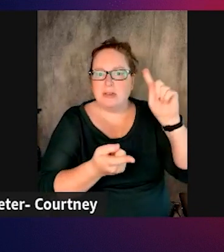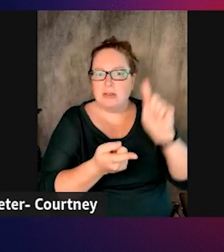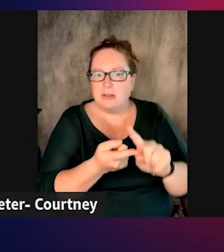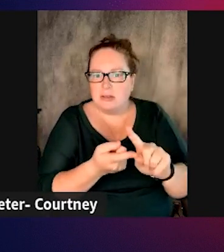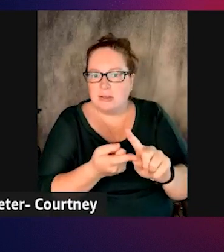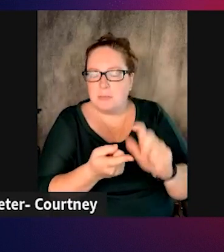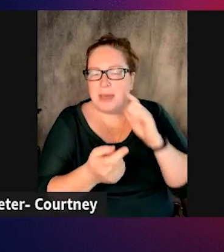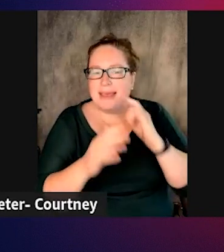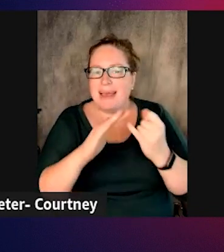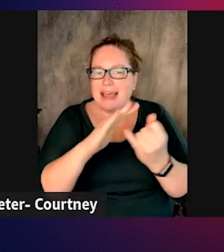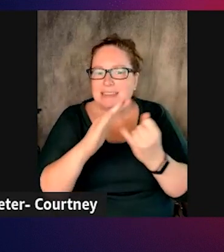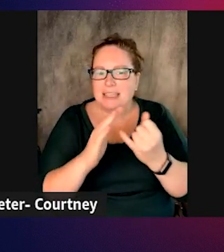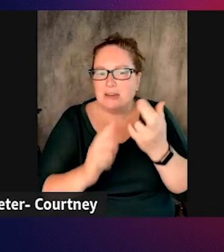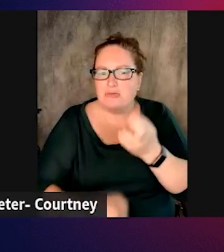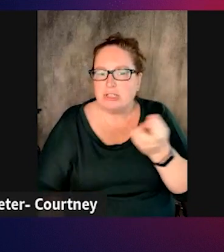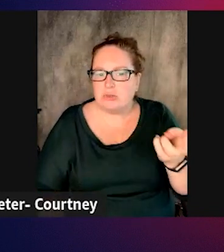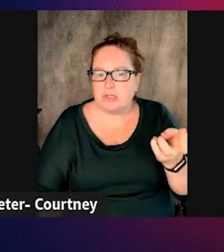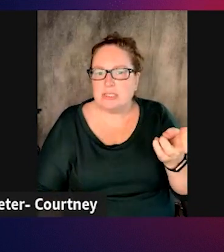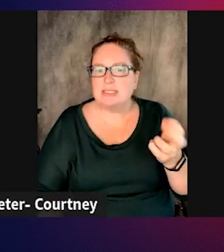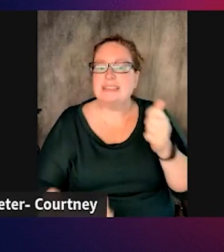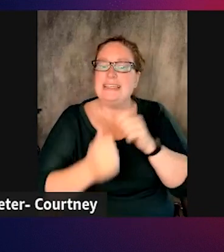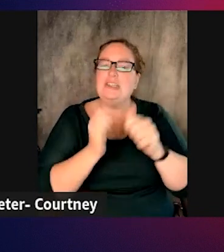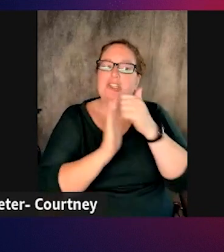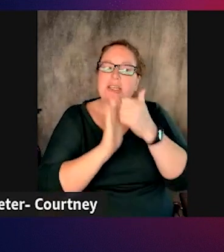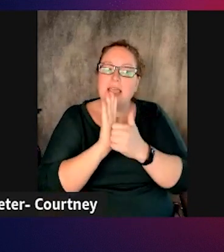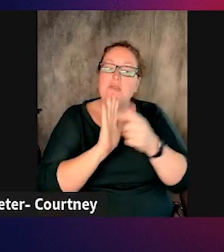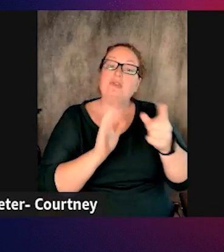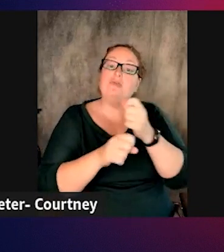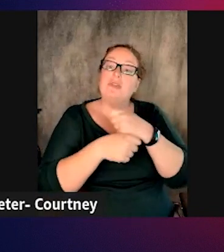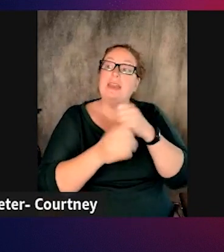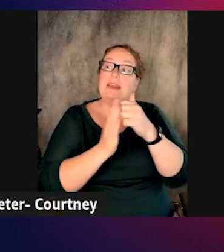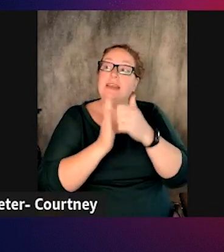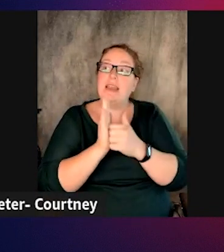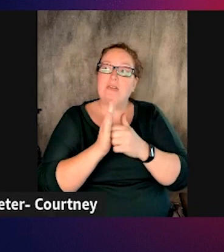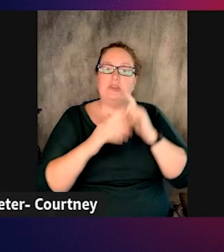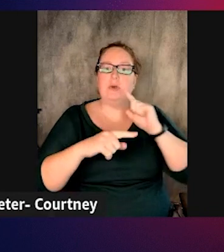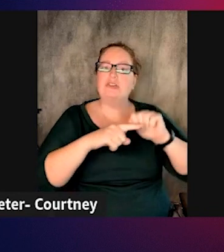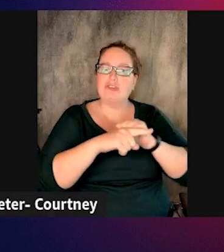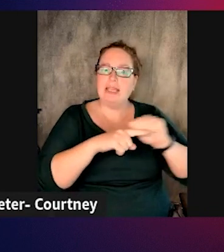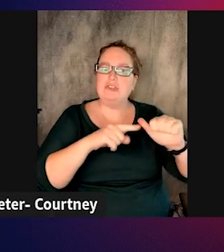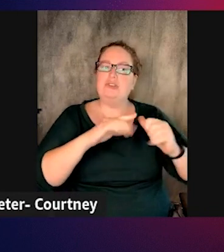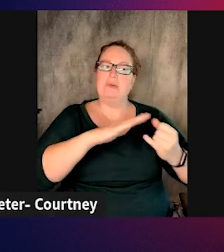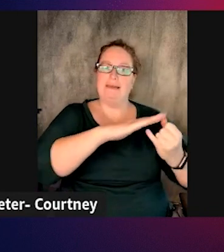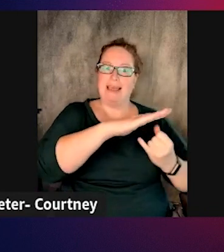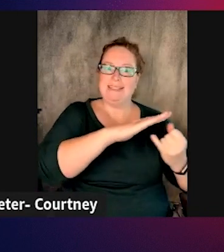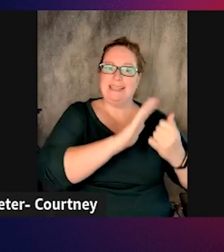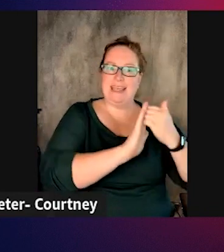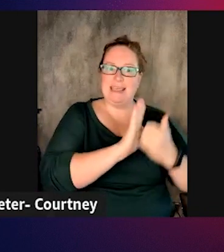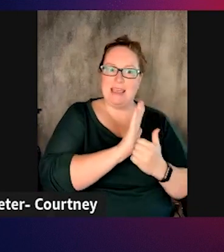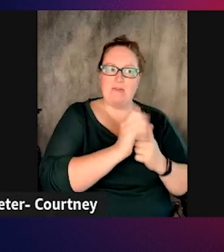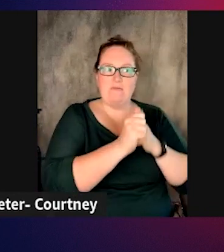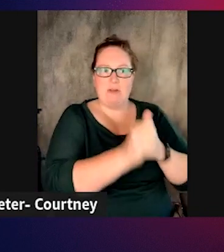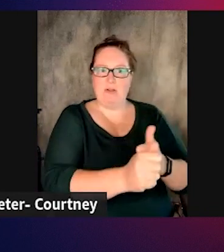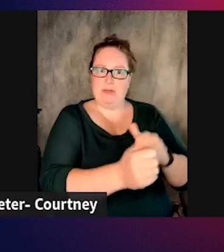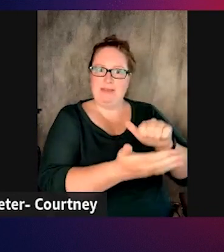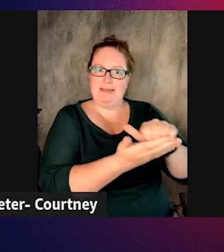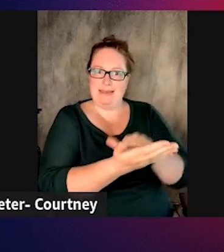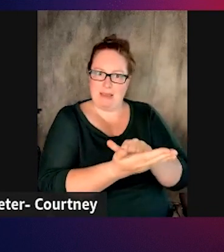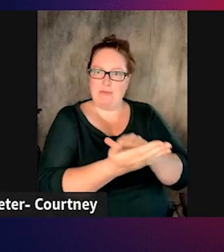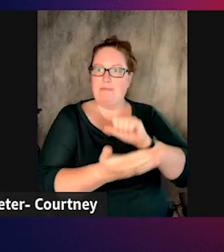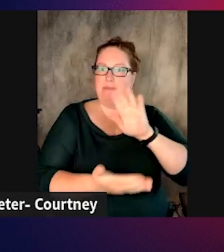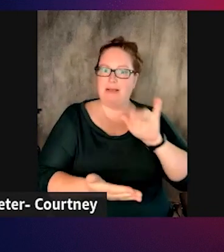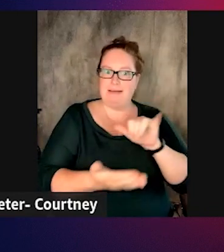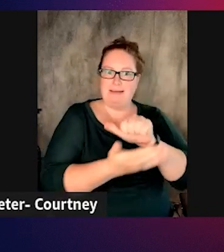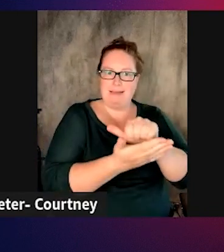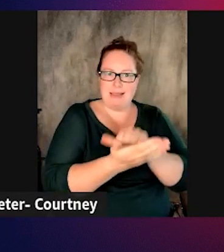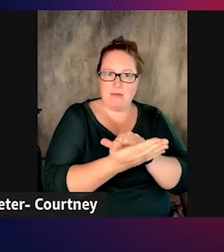resources. So in each account, when you create accounts, you are trying to isolate those events by account. And this is the main reason, one